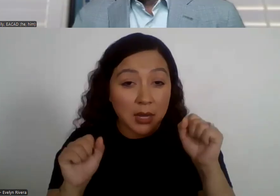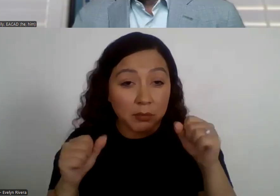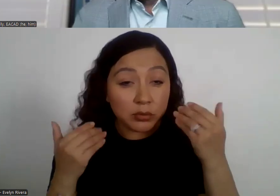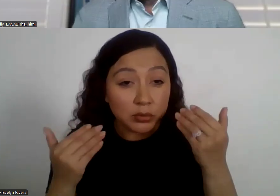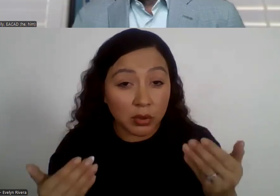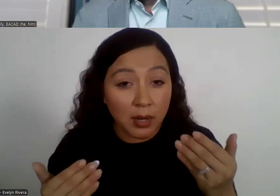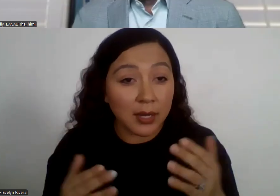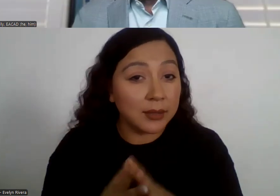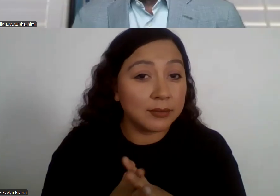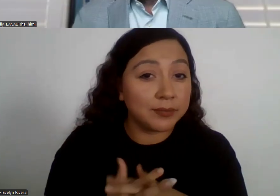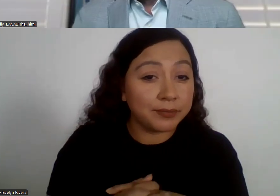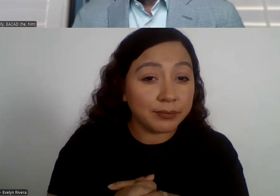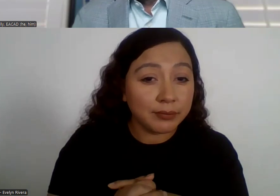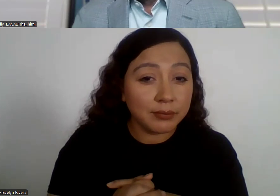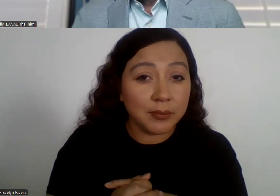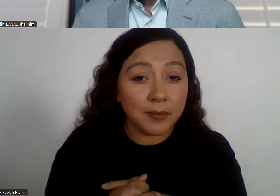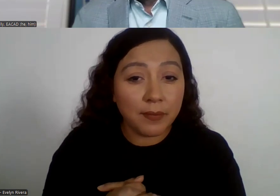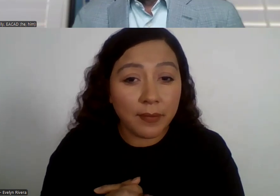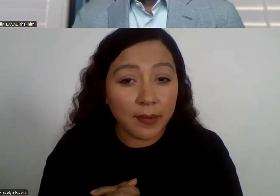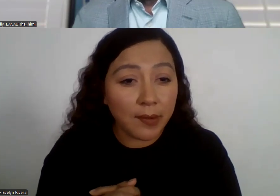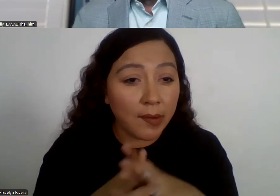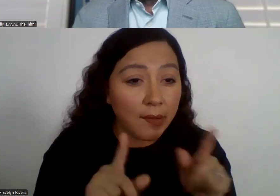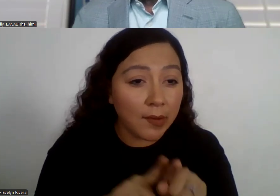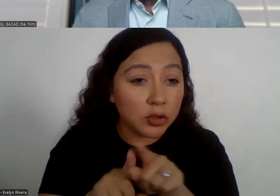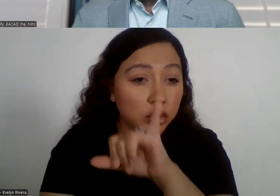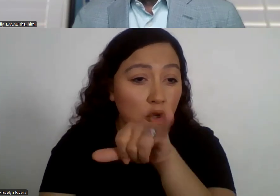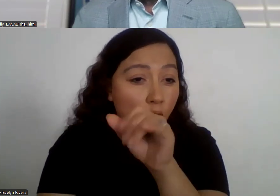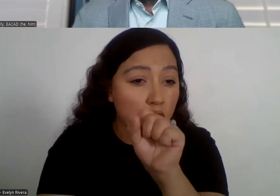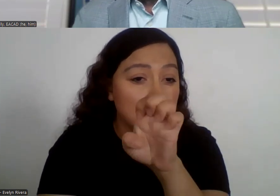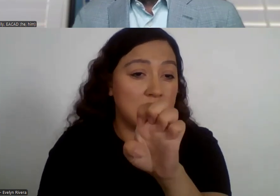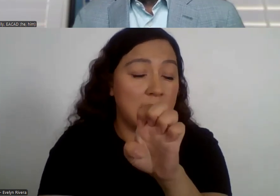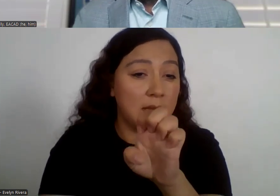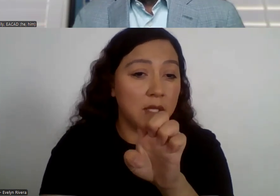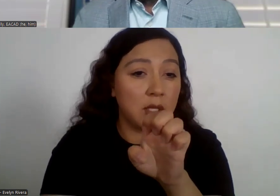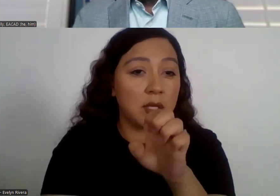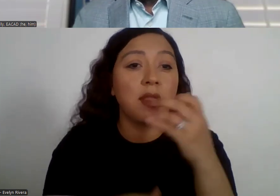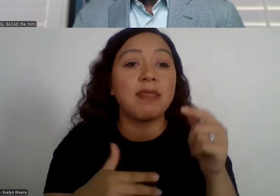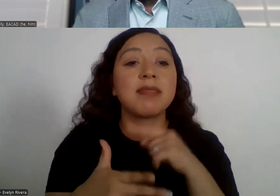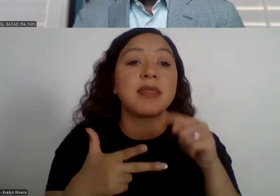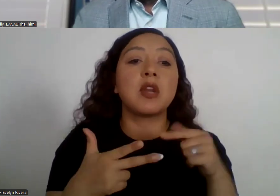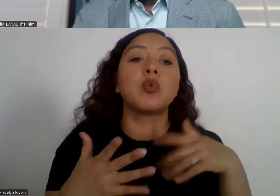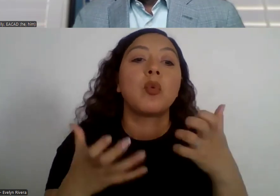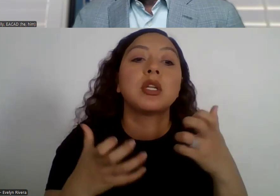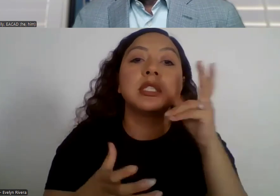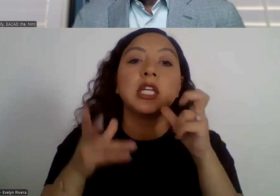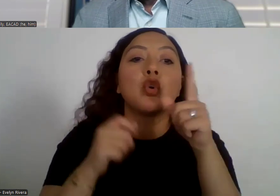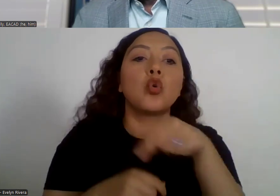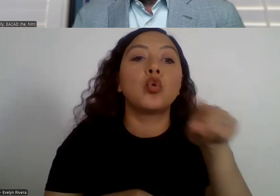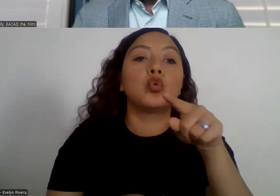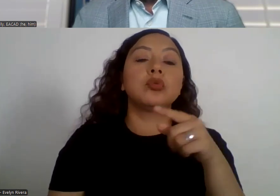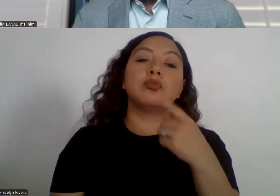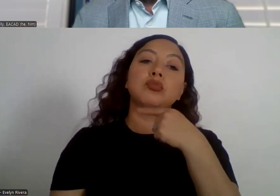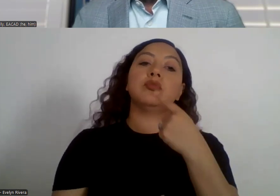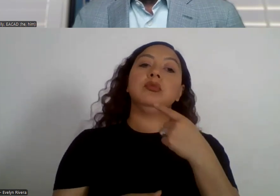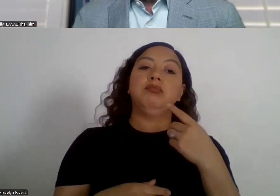on to the screen. And we're going to be asking who is interested in serving in a leadership role in this committee.